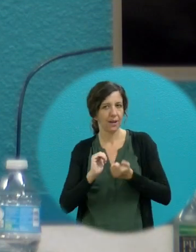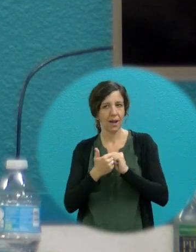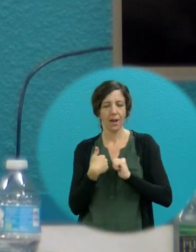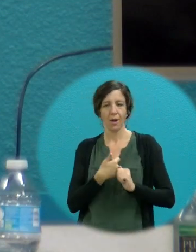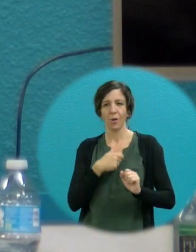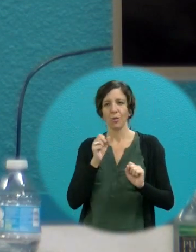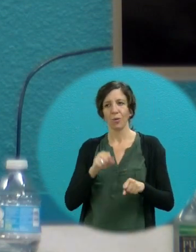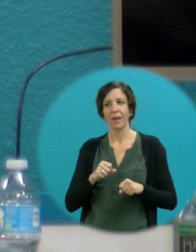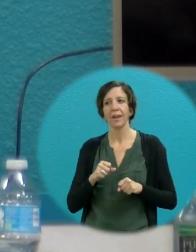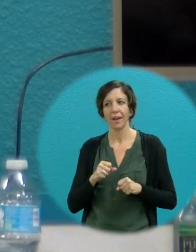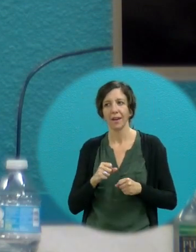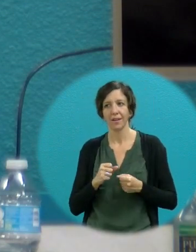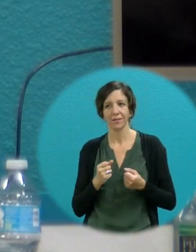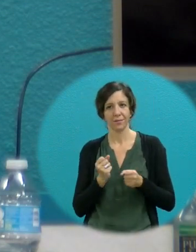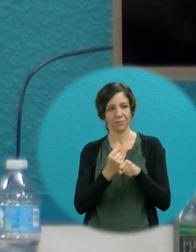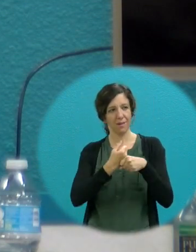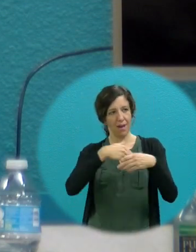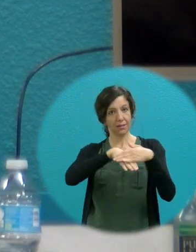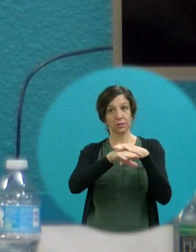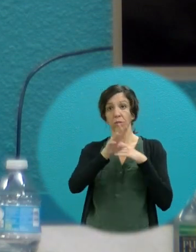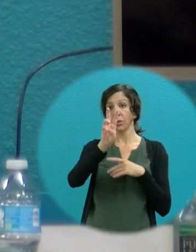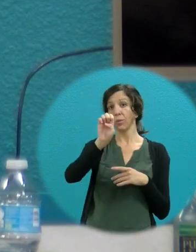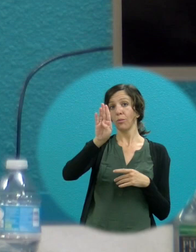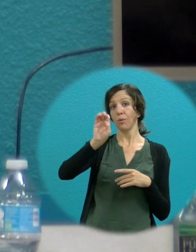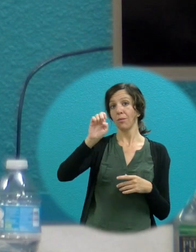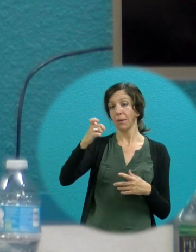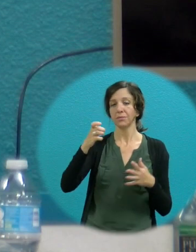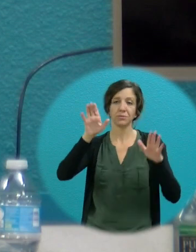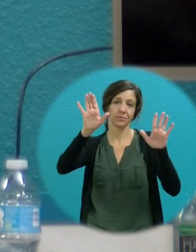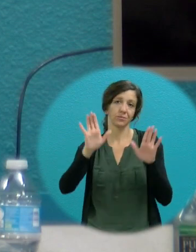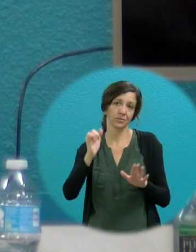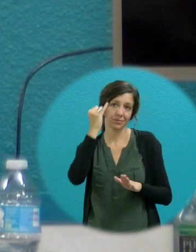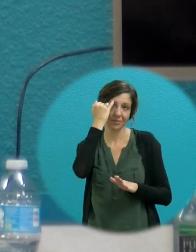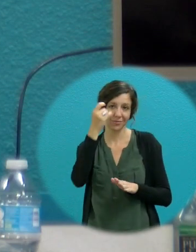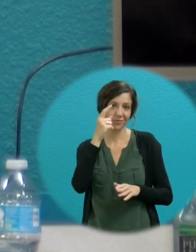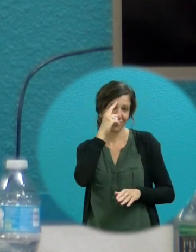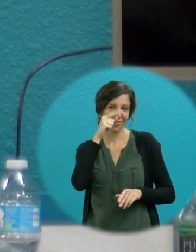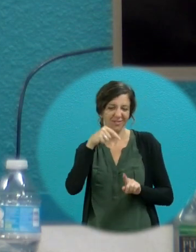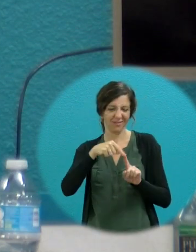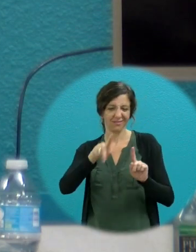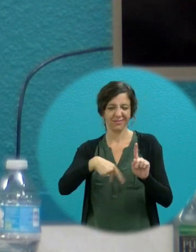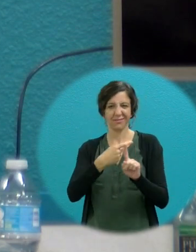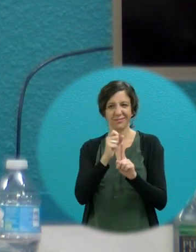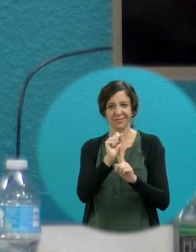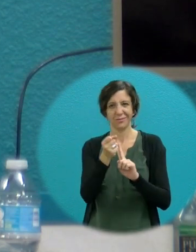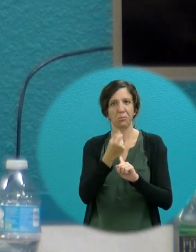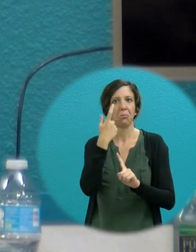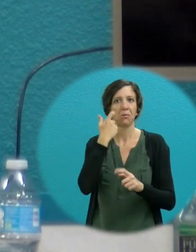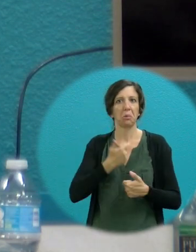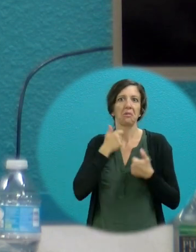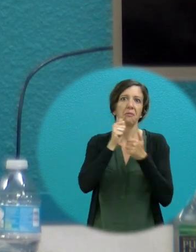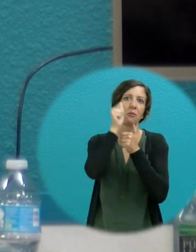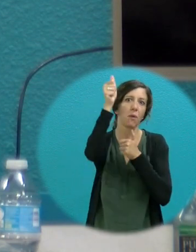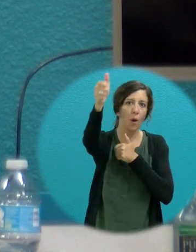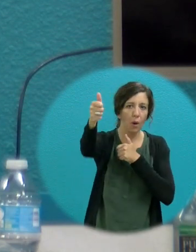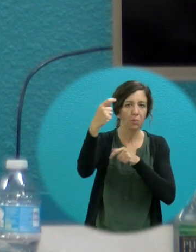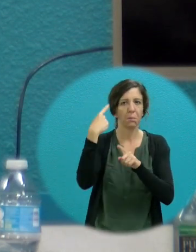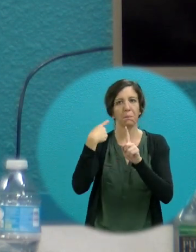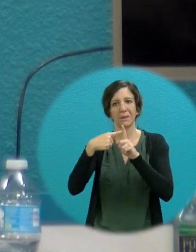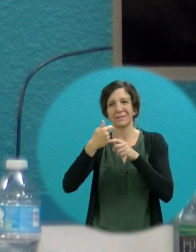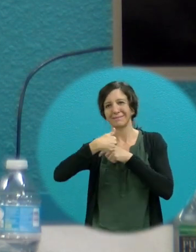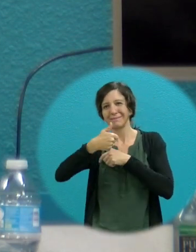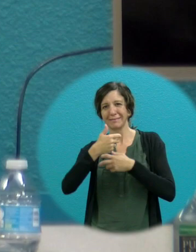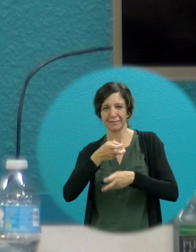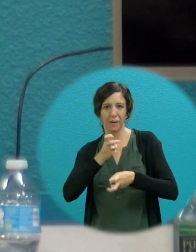can work best with you. The WebEx would be great for this kind of a situation, unless you do happen to be already doing,